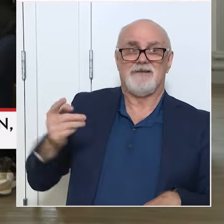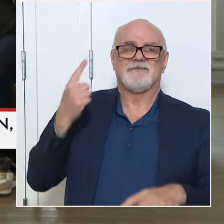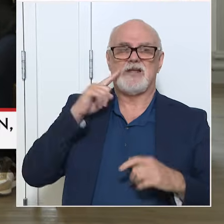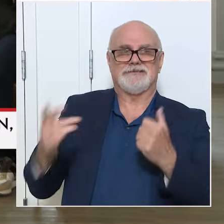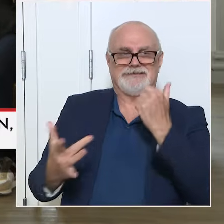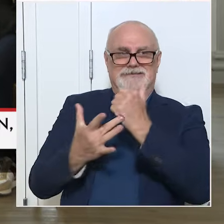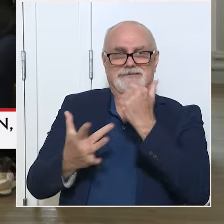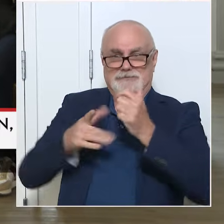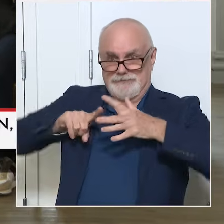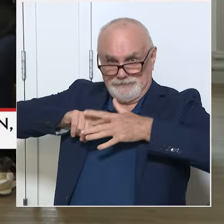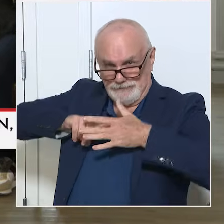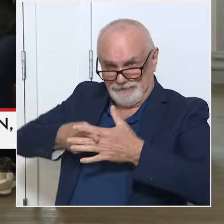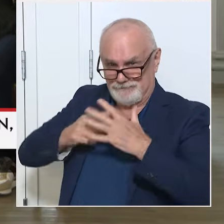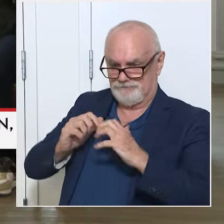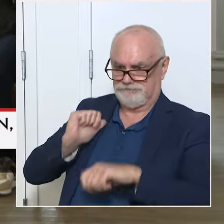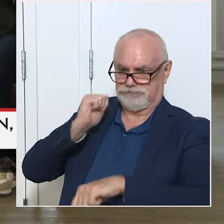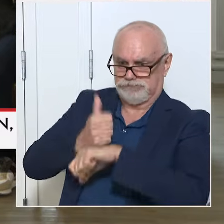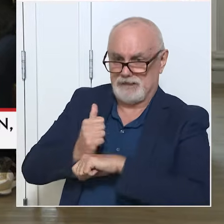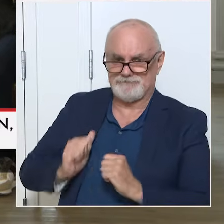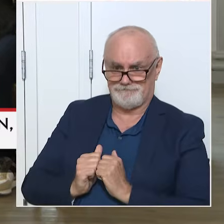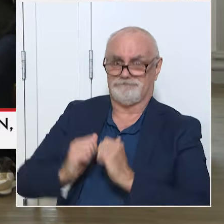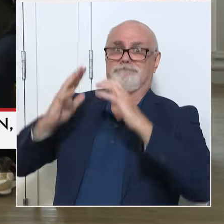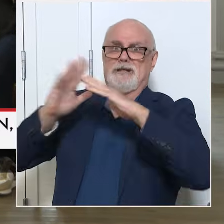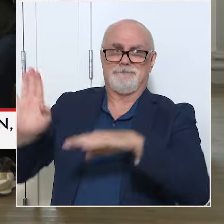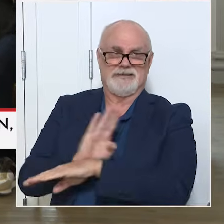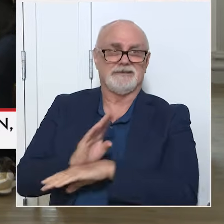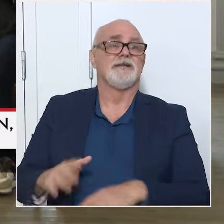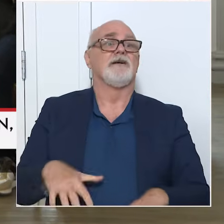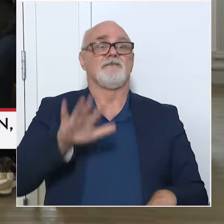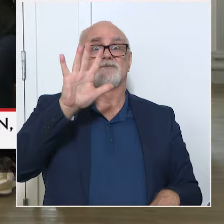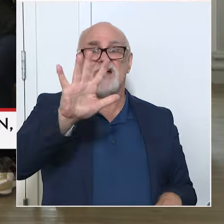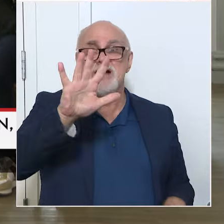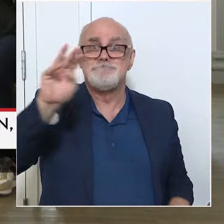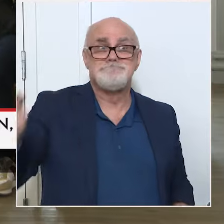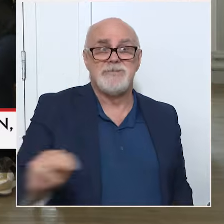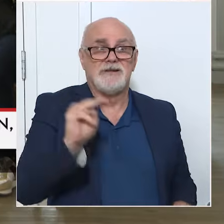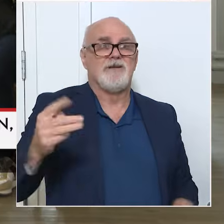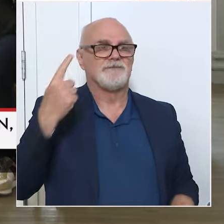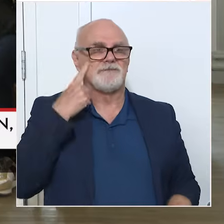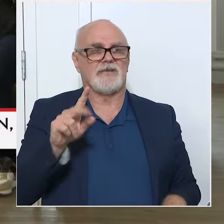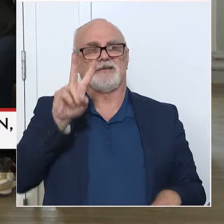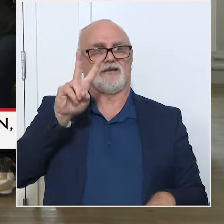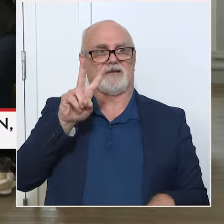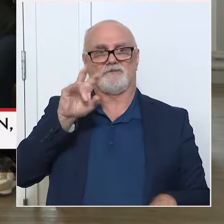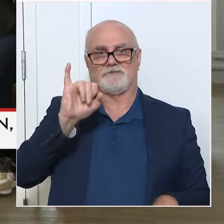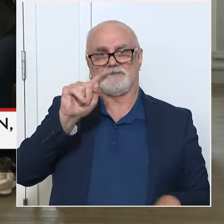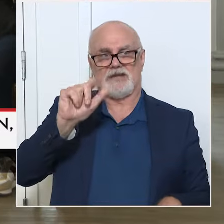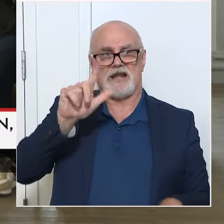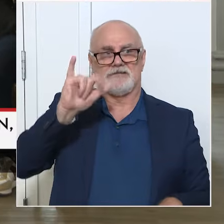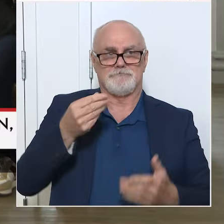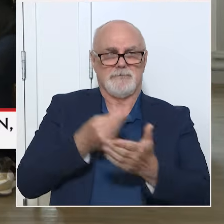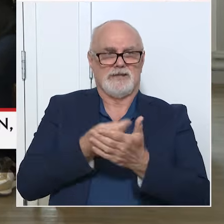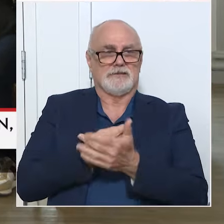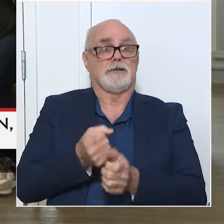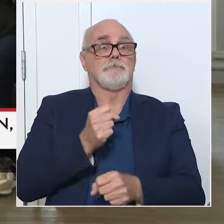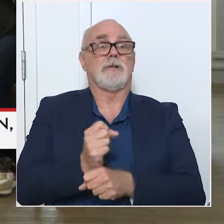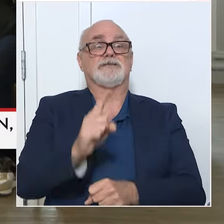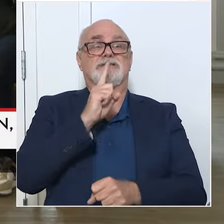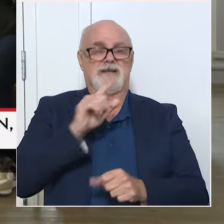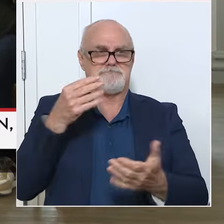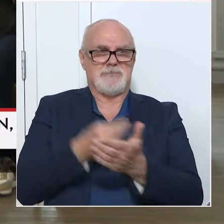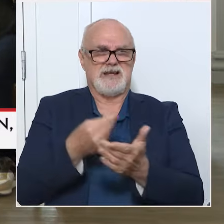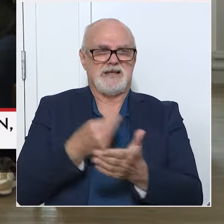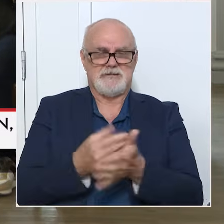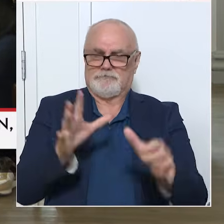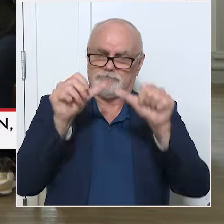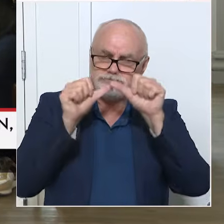as well as $5 million for the Vitality Fund to ensure that this fund can continue to do the